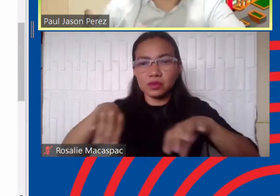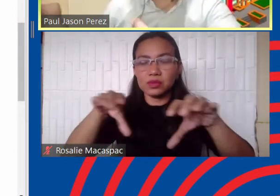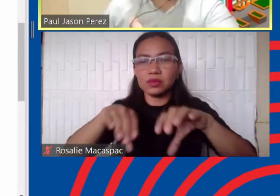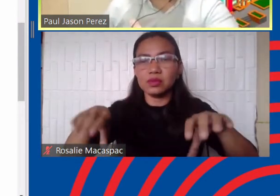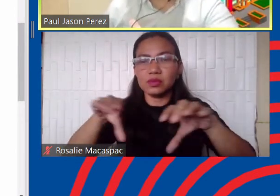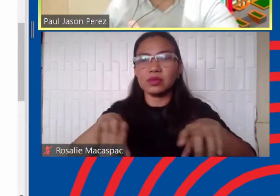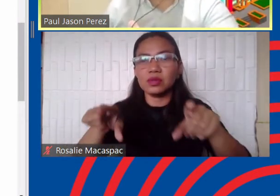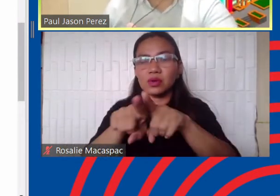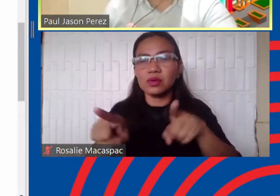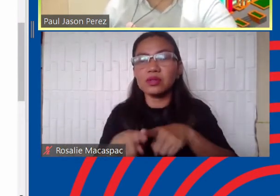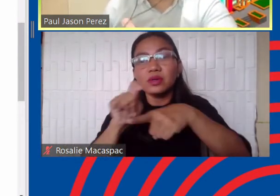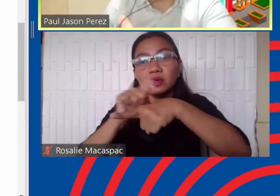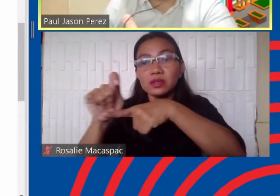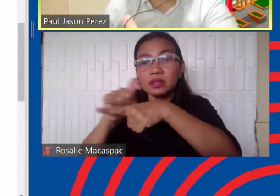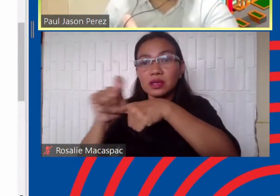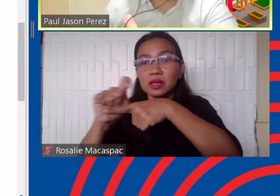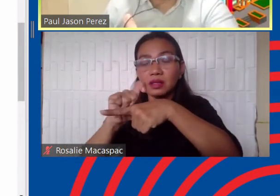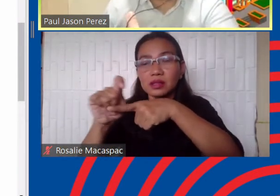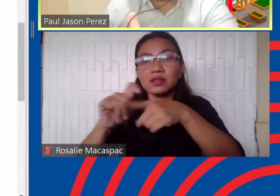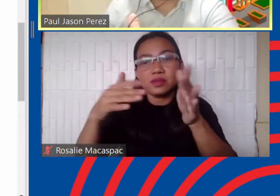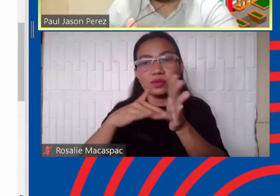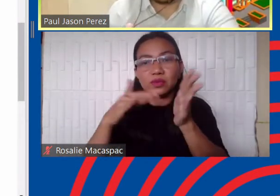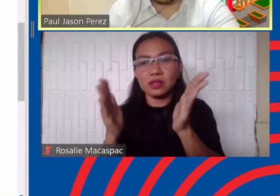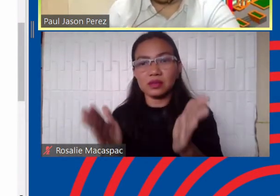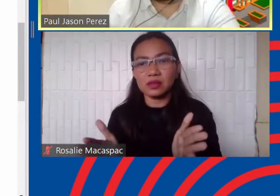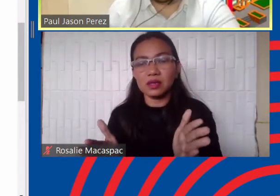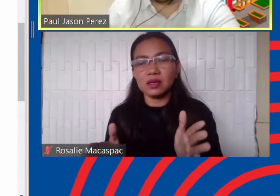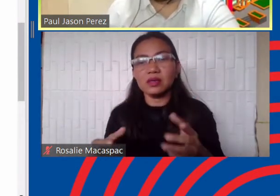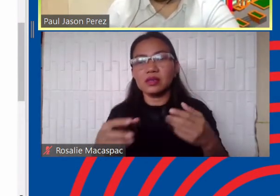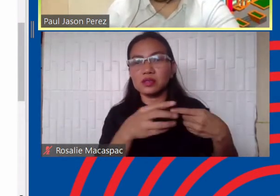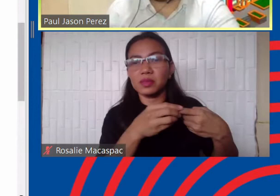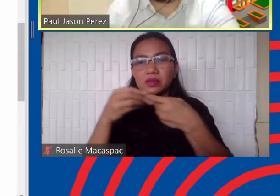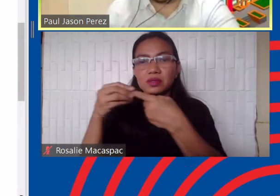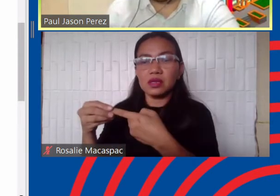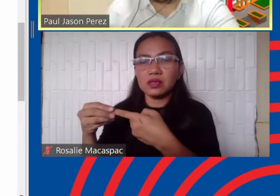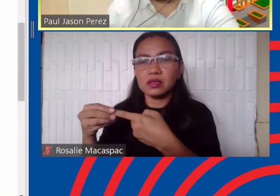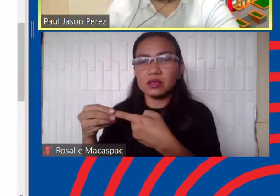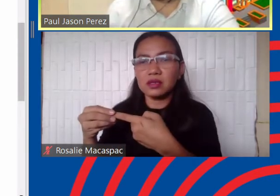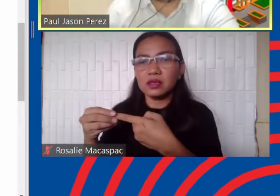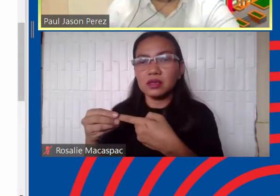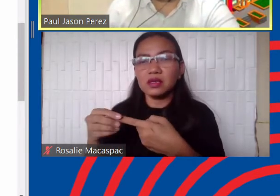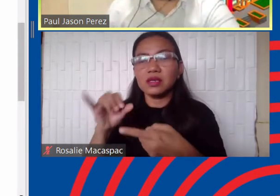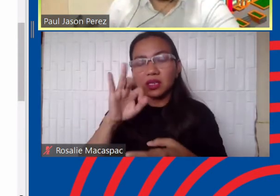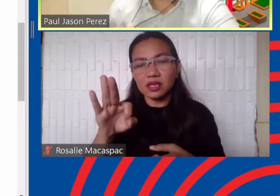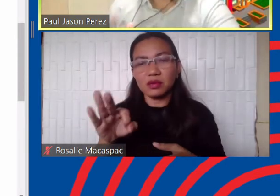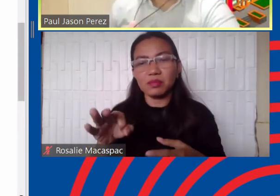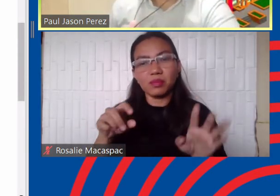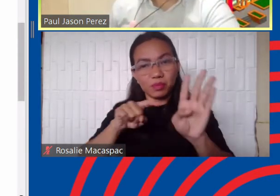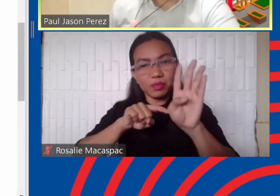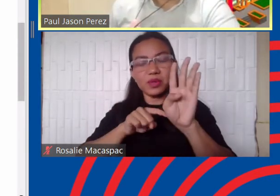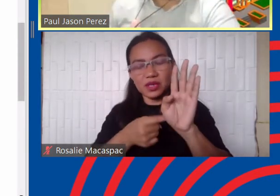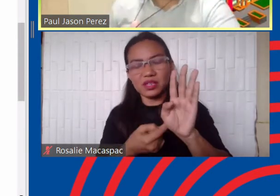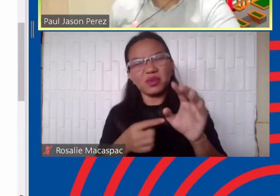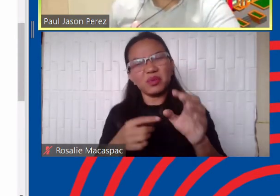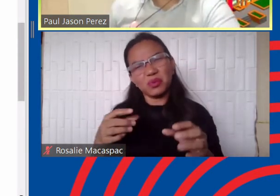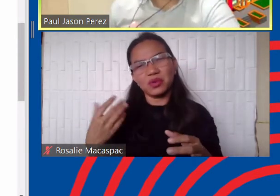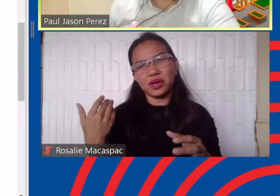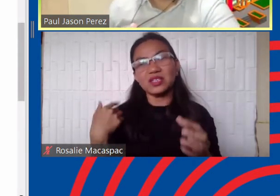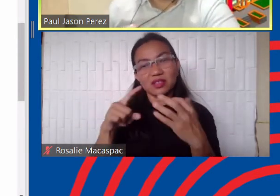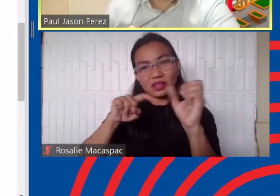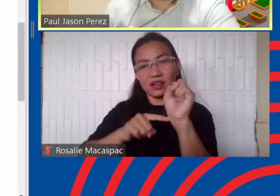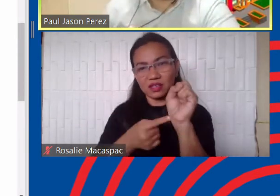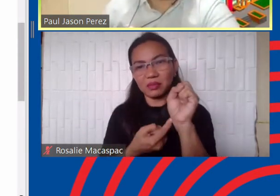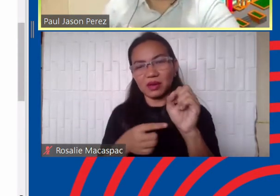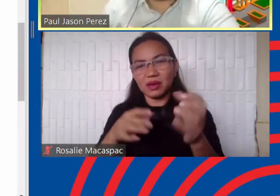to train, no, students, especially if they are just beginning. And that will lessen